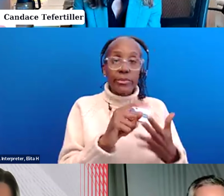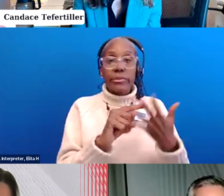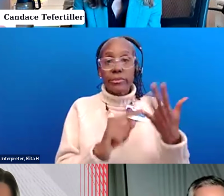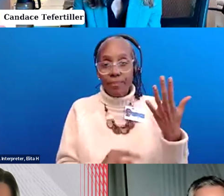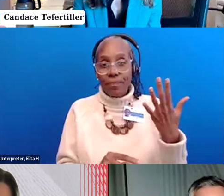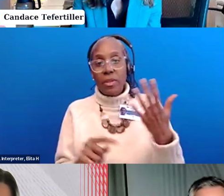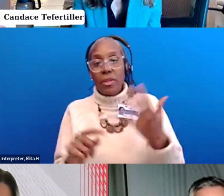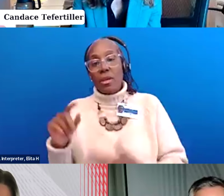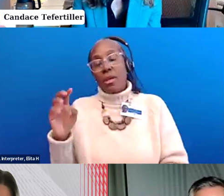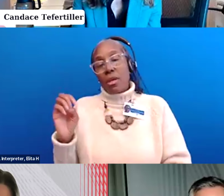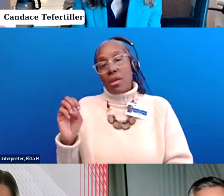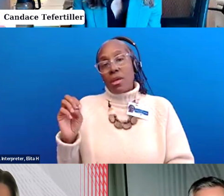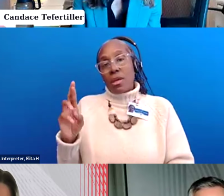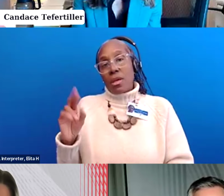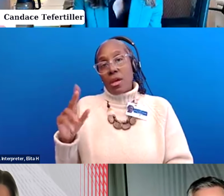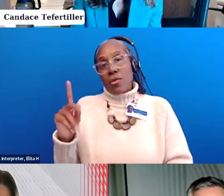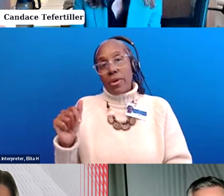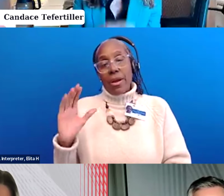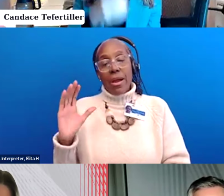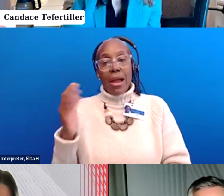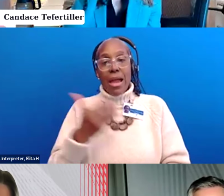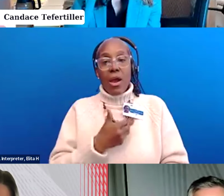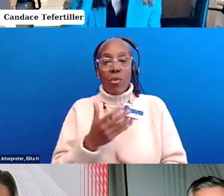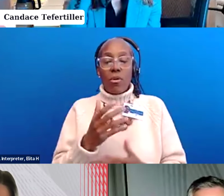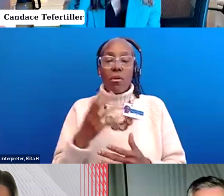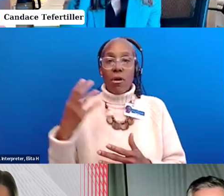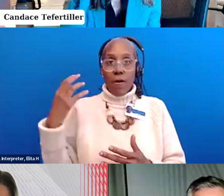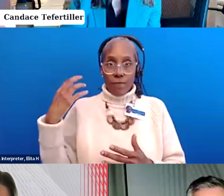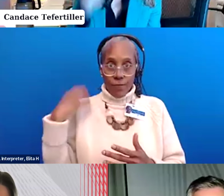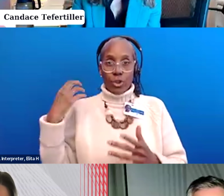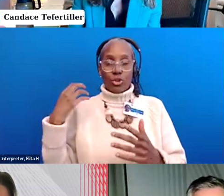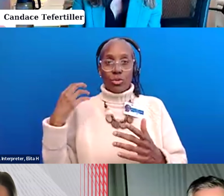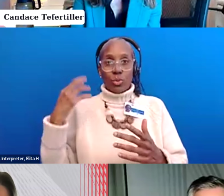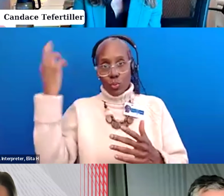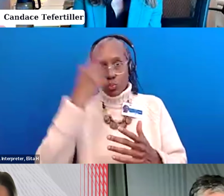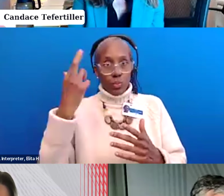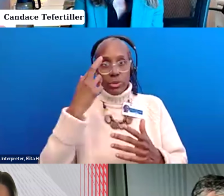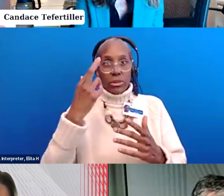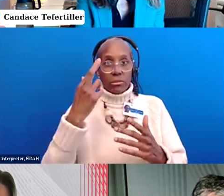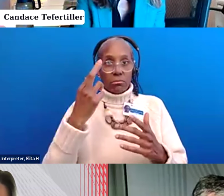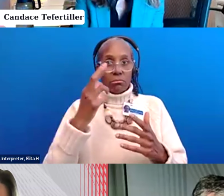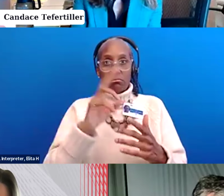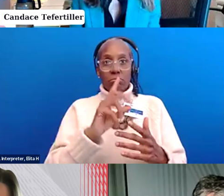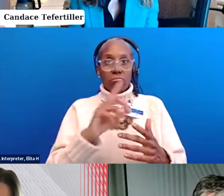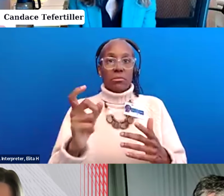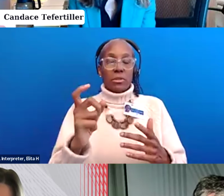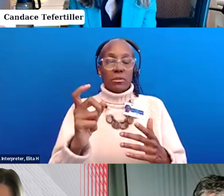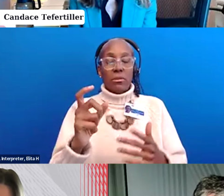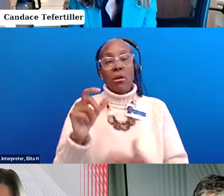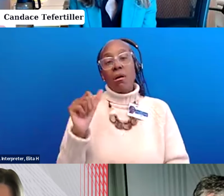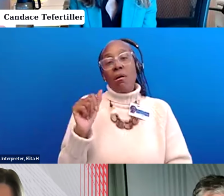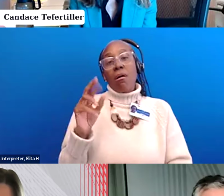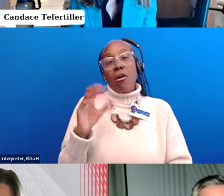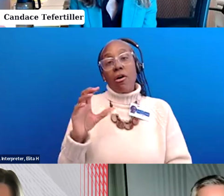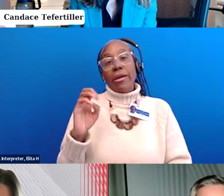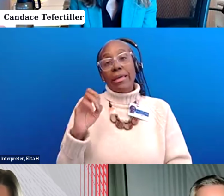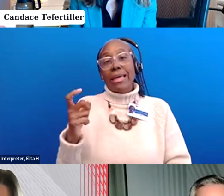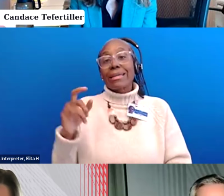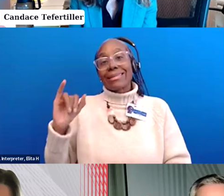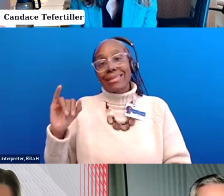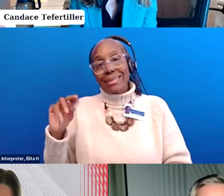Yeah, so our official, I'll just state our official indication for use for clarity. So the ARC-EX